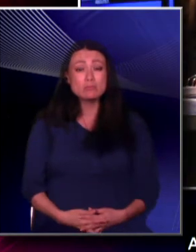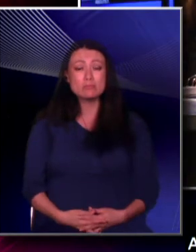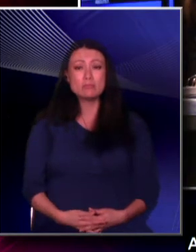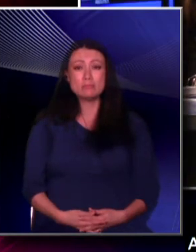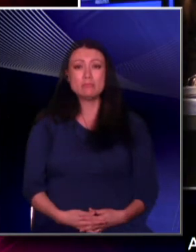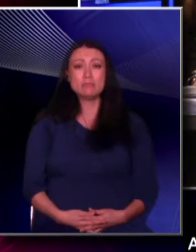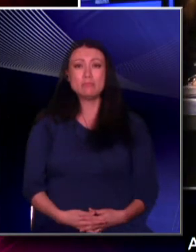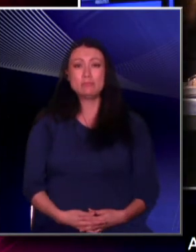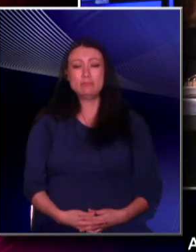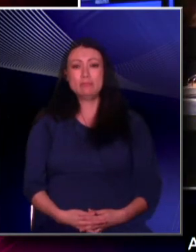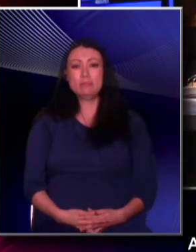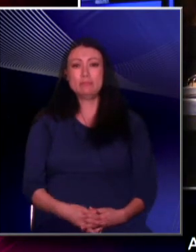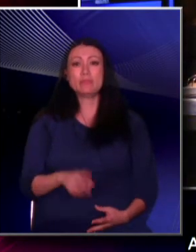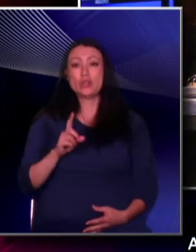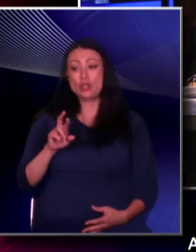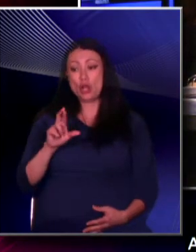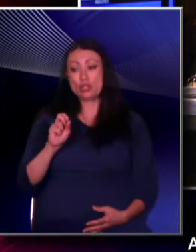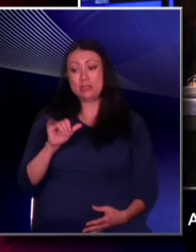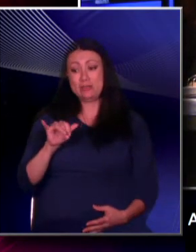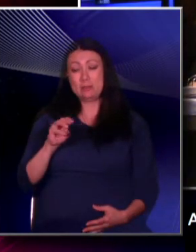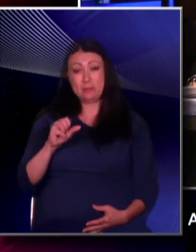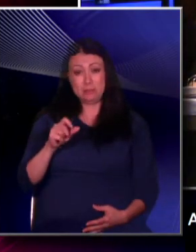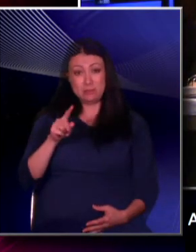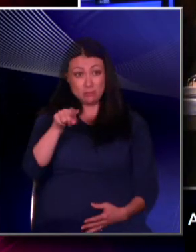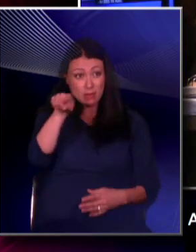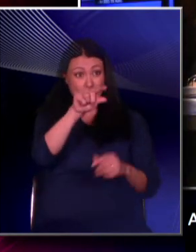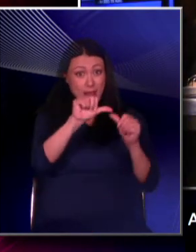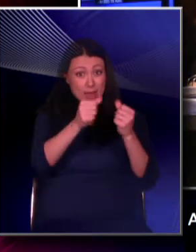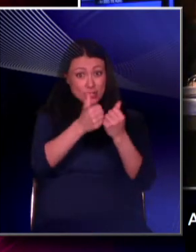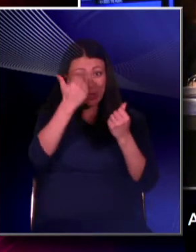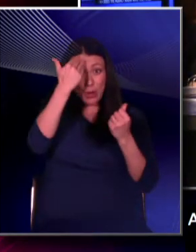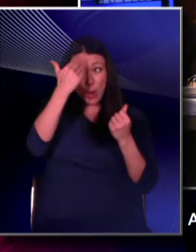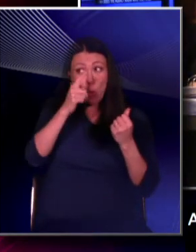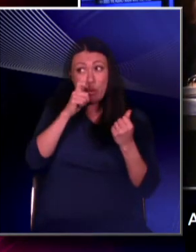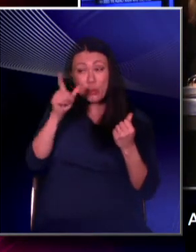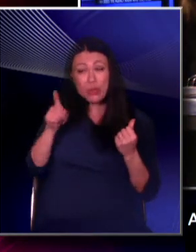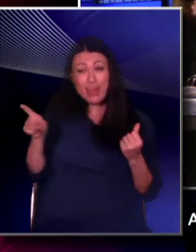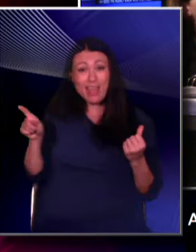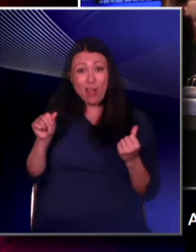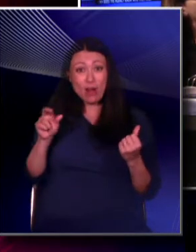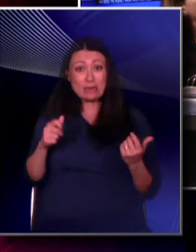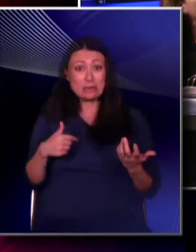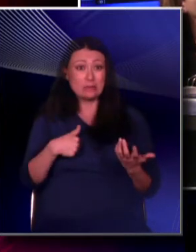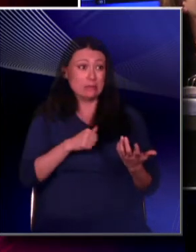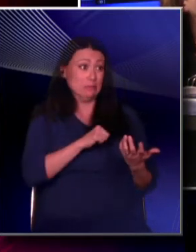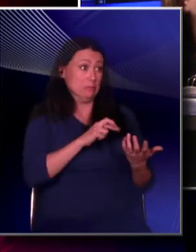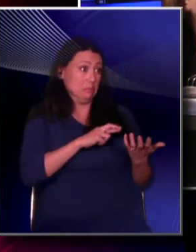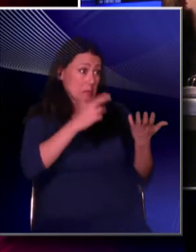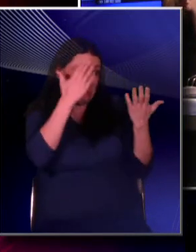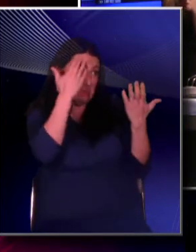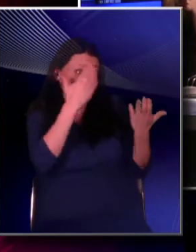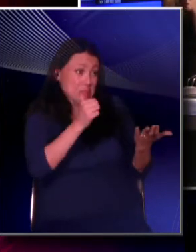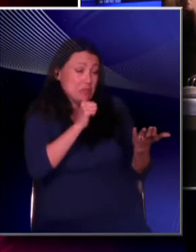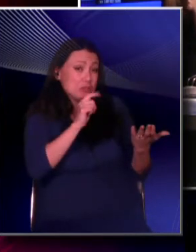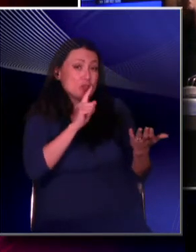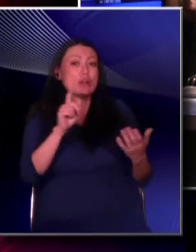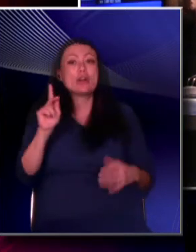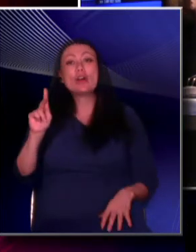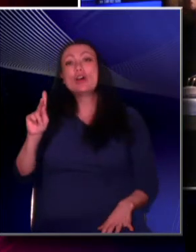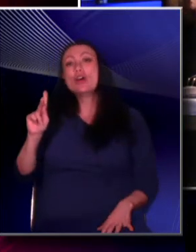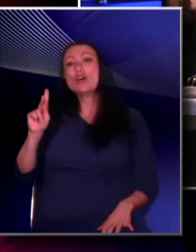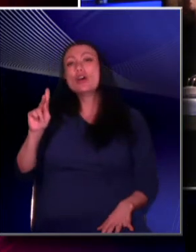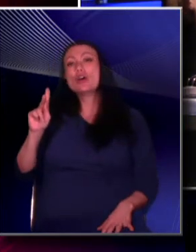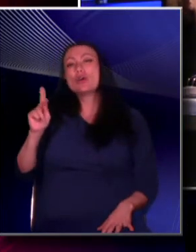Does the agency know who they are? I'm not sure. person? We could probably